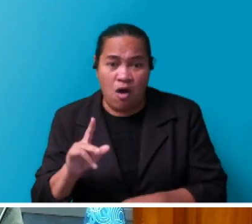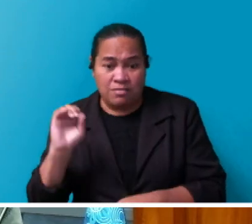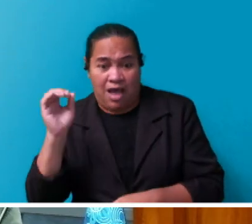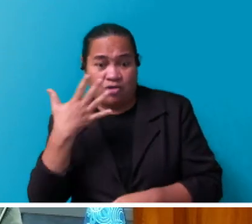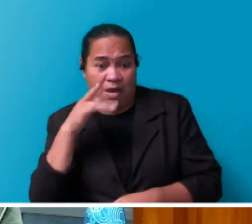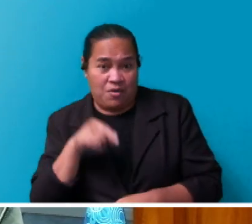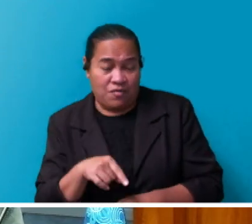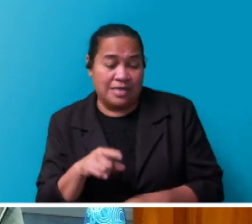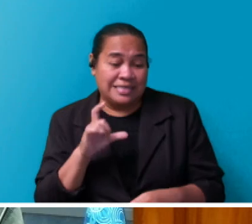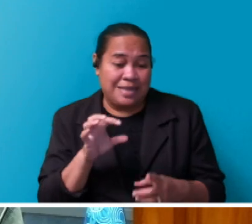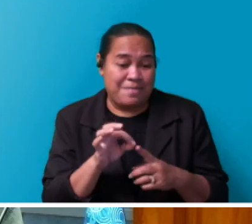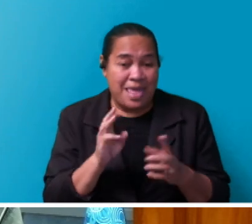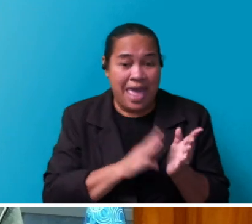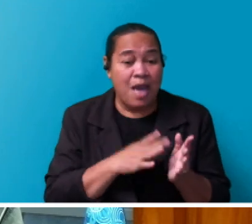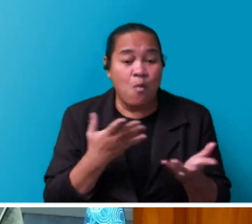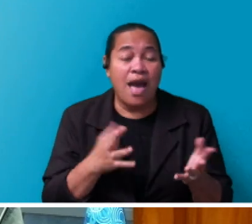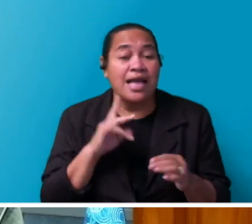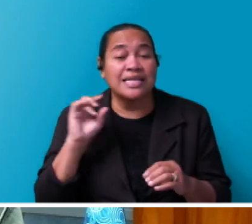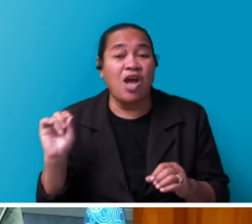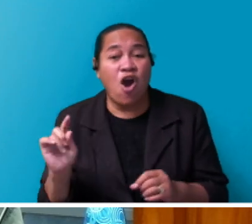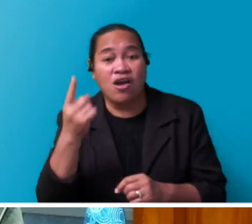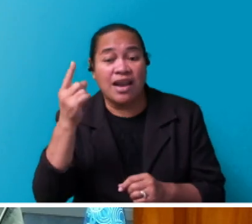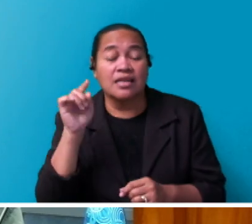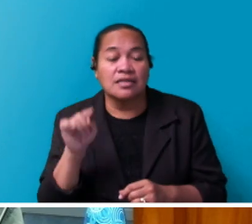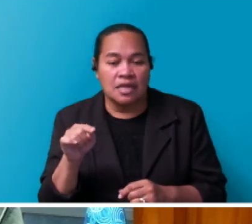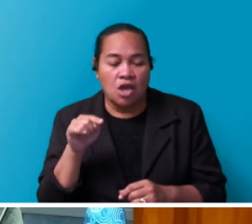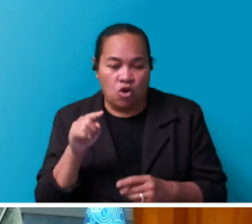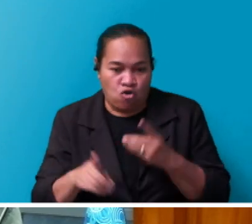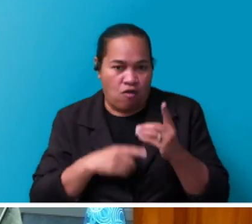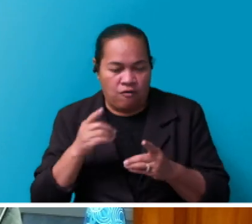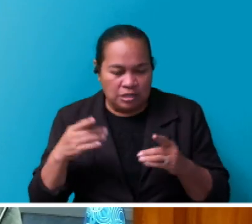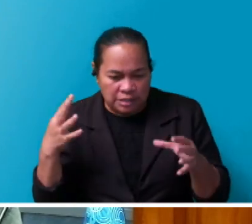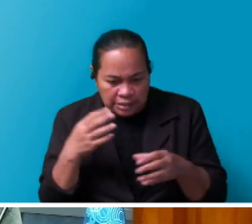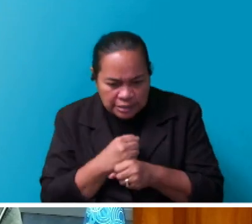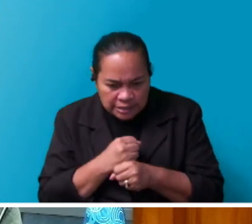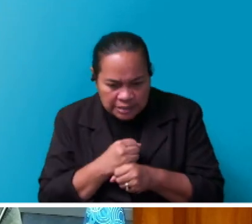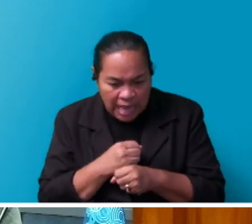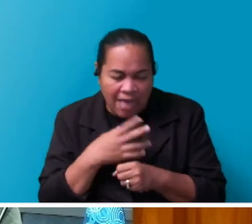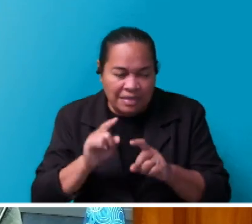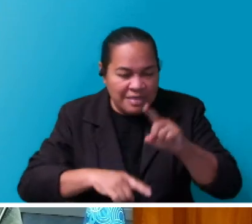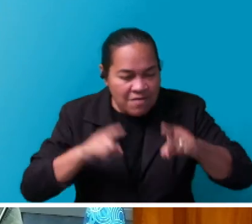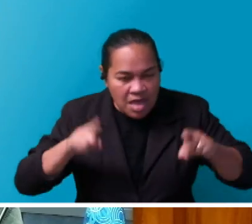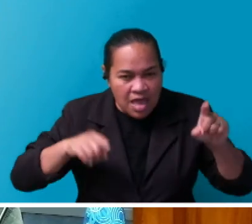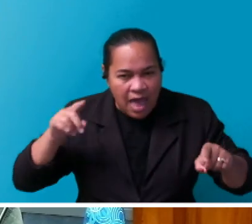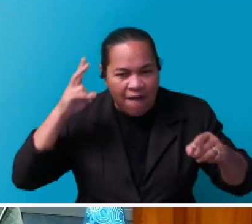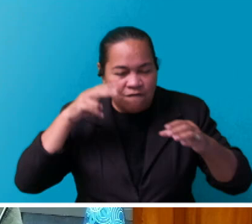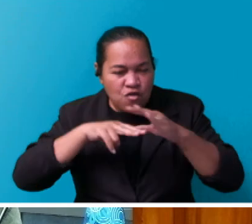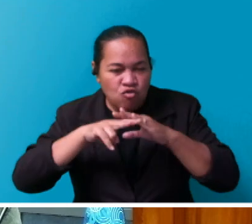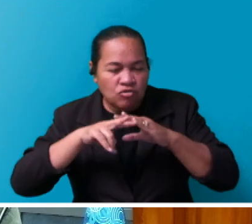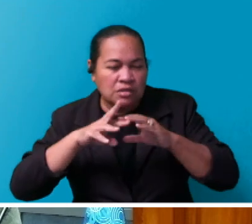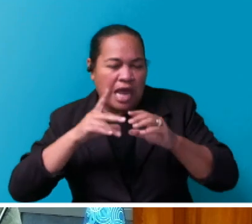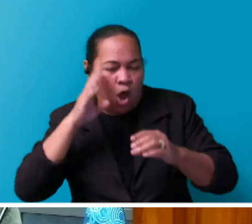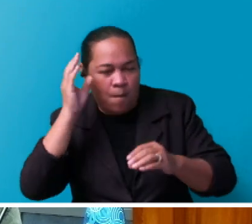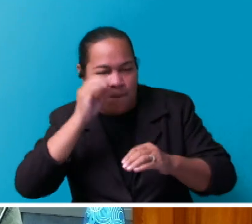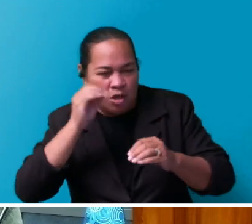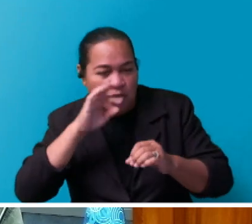CPAM 2023 held in Auckland, the three-day conference drew together a diverse range of views and opinions where the following